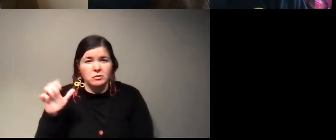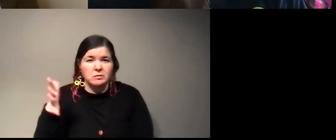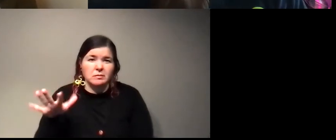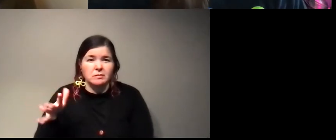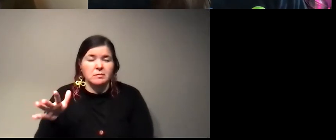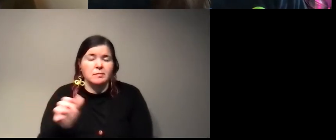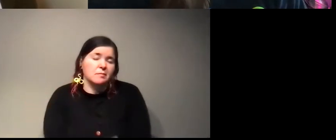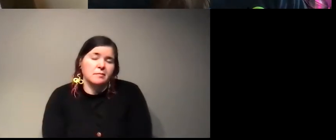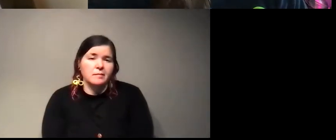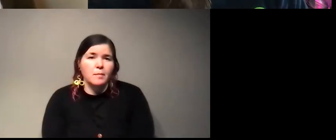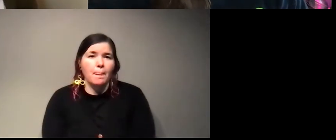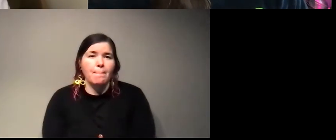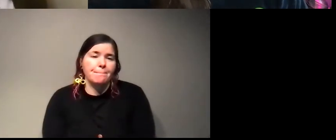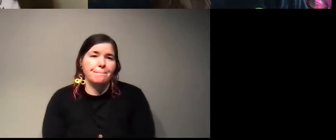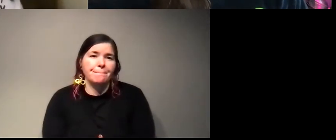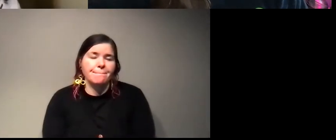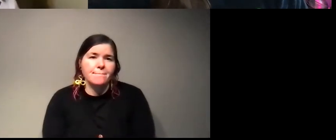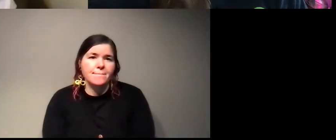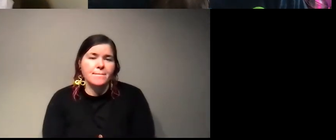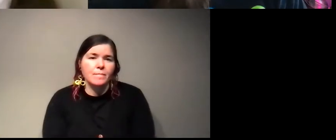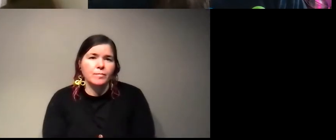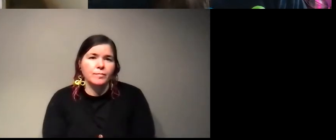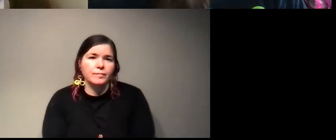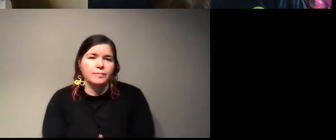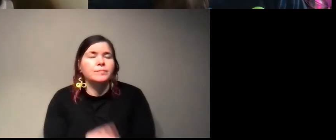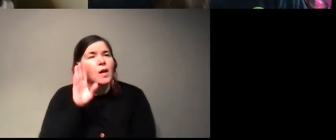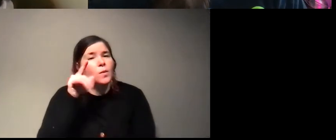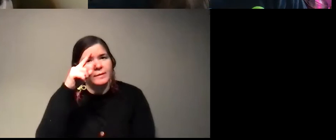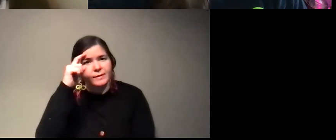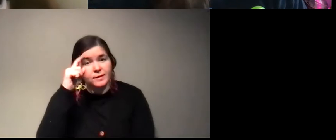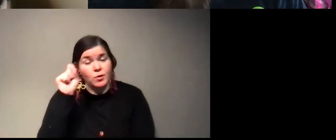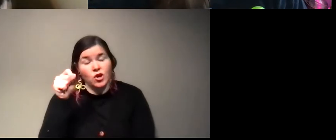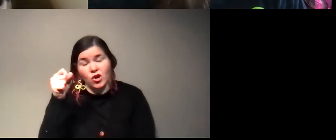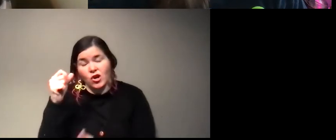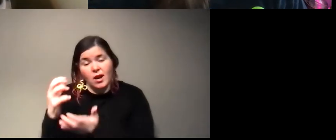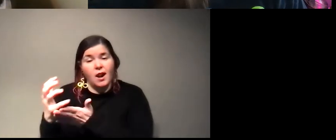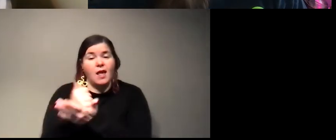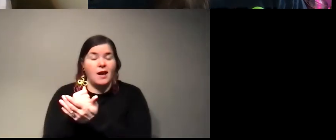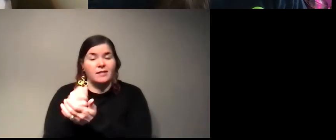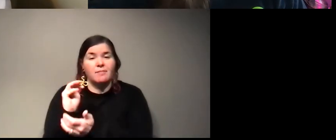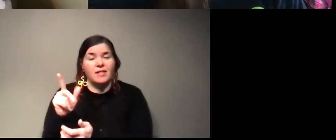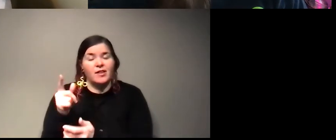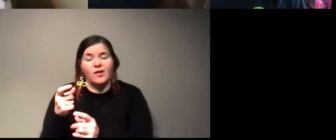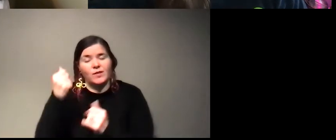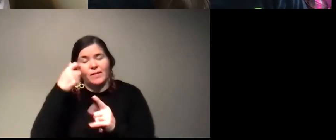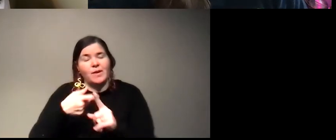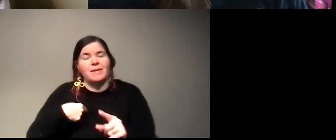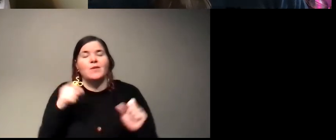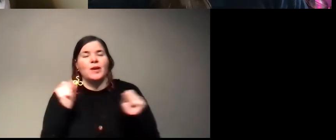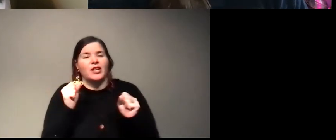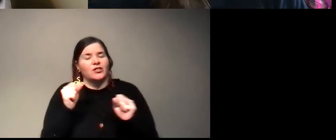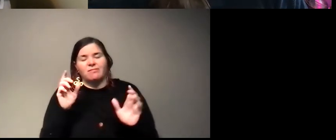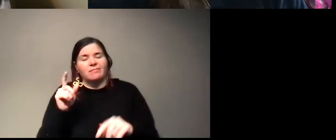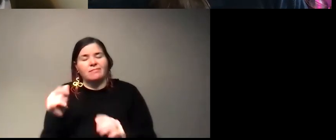Yeah. There you go. Yeah, I know in the summer you could collect probably a milliliter of sweat off me, but in the winter, forget about